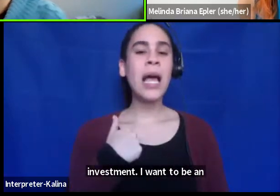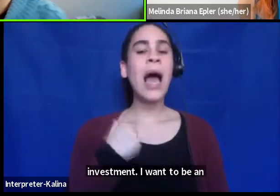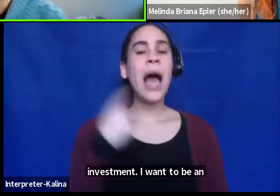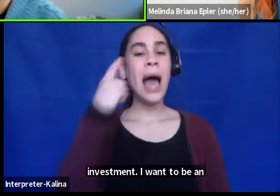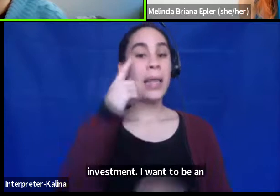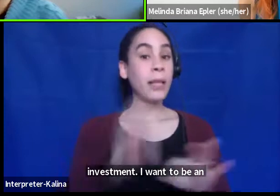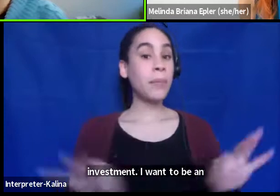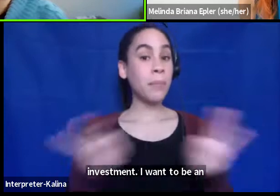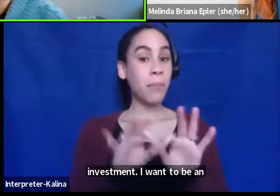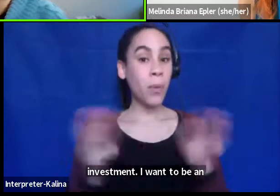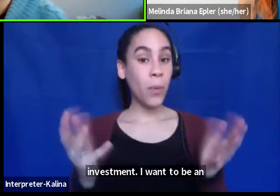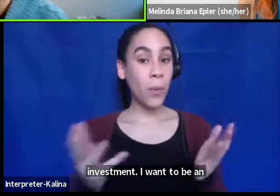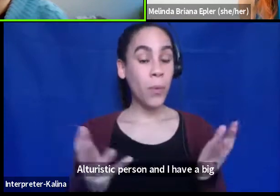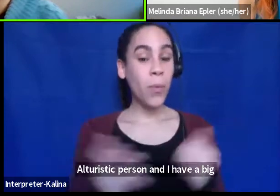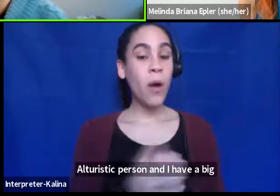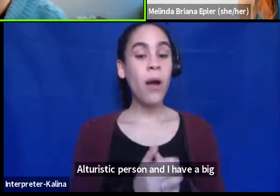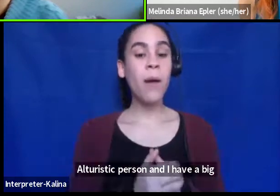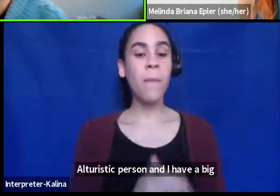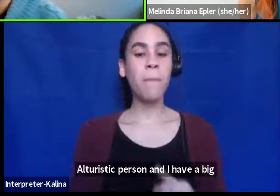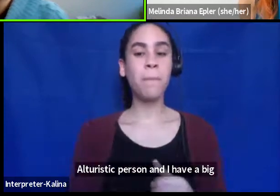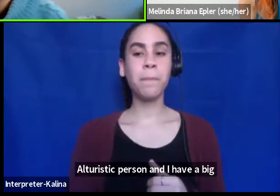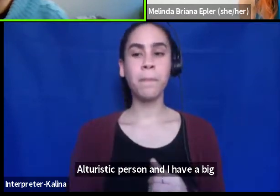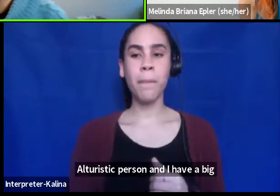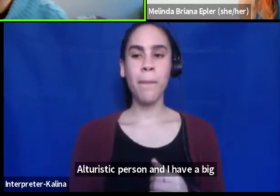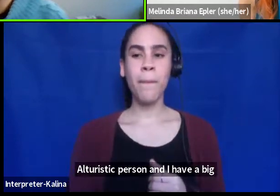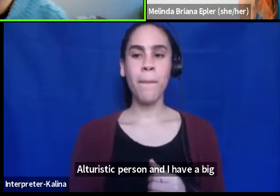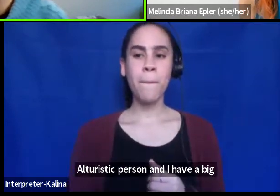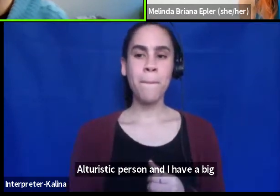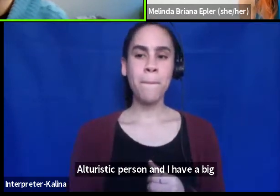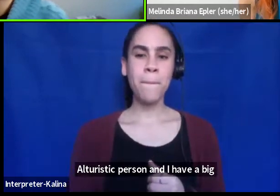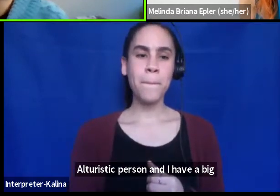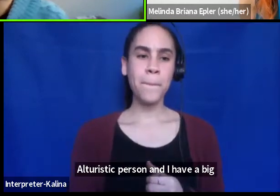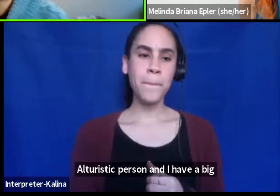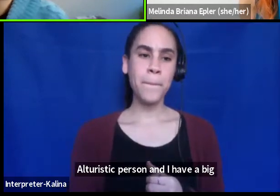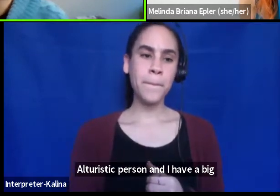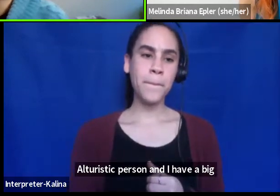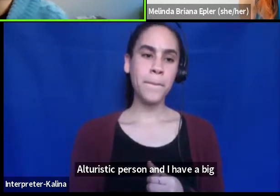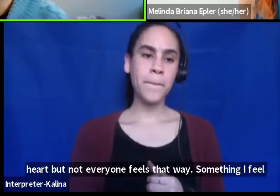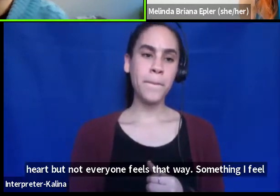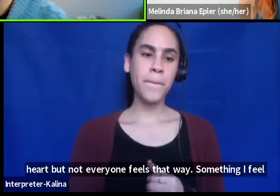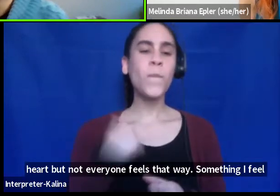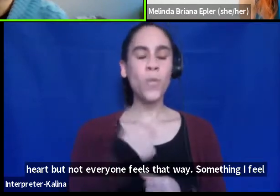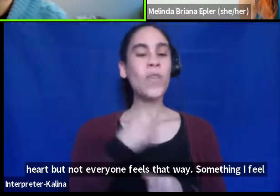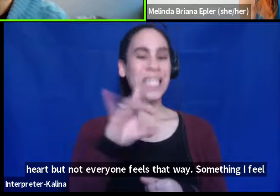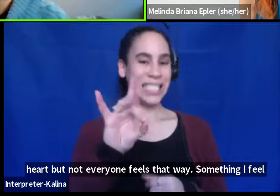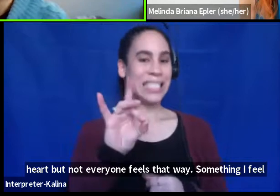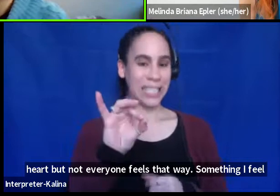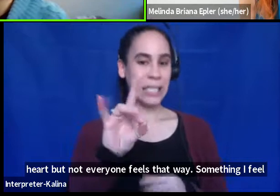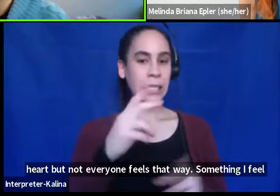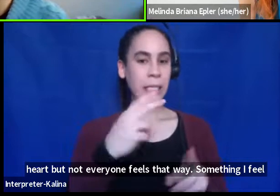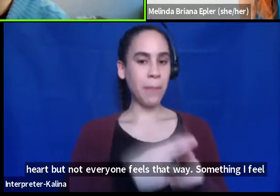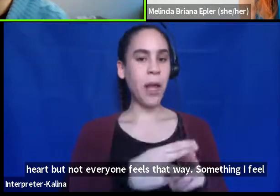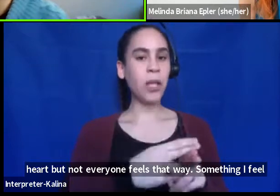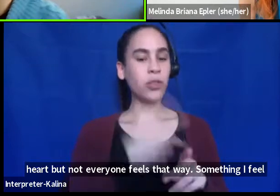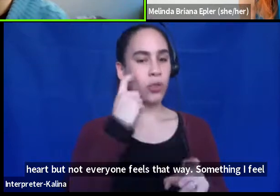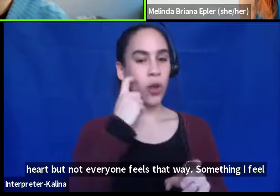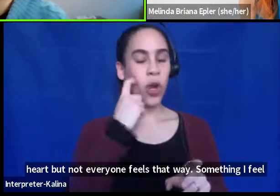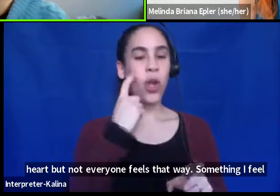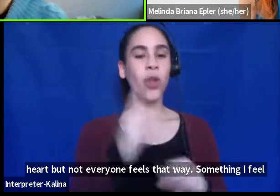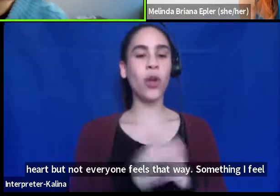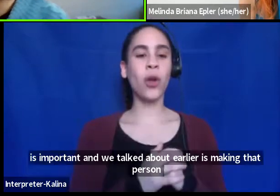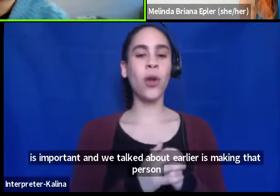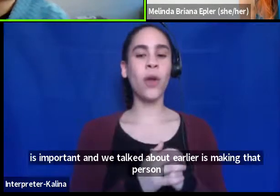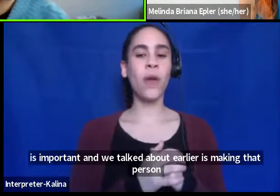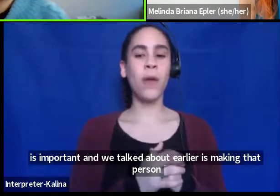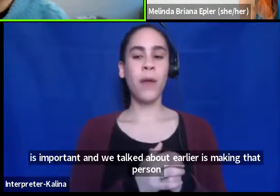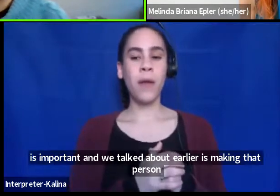is, we talked about it a little bit earlier, but making that person aware that even if they don't, I wouldn't put it as even